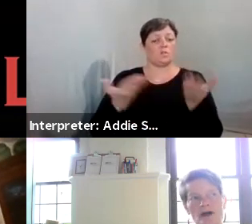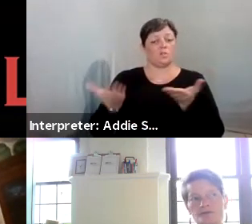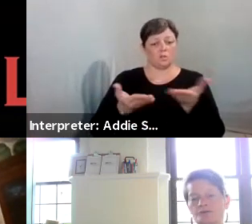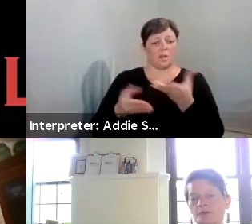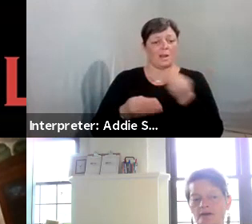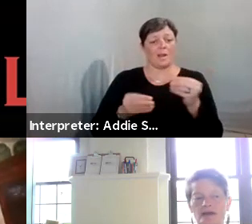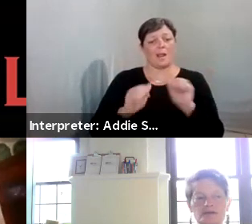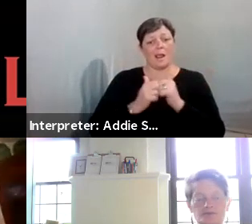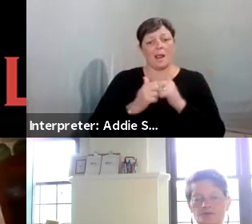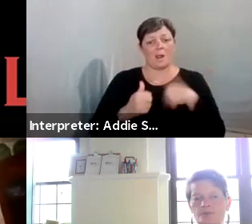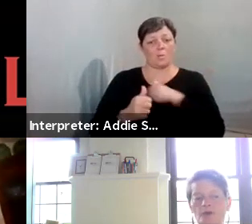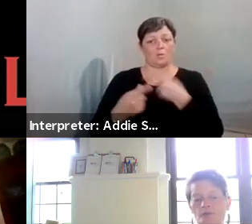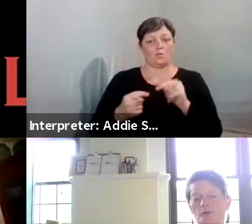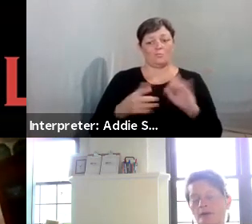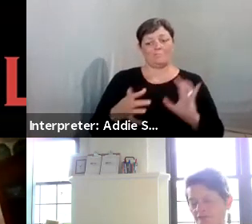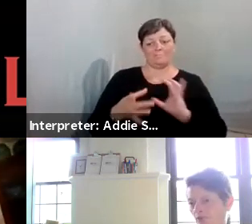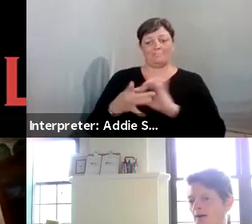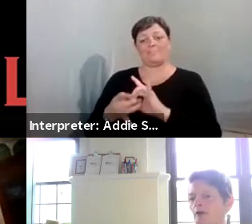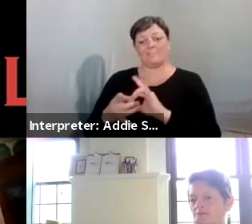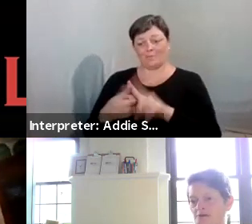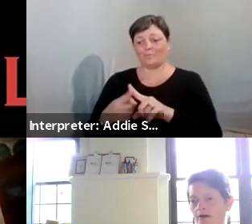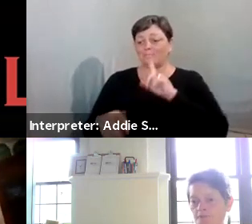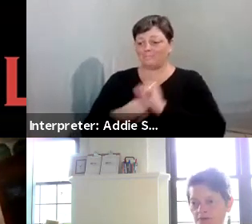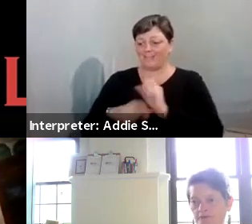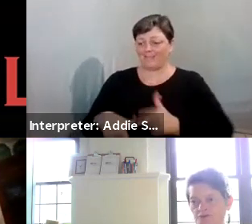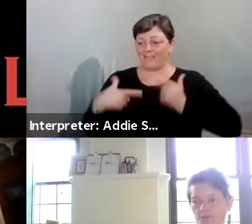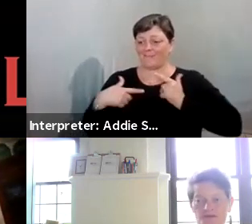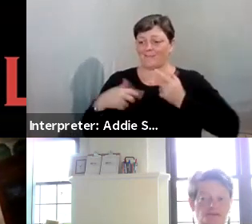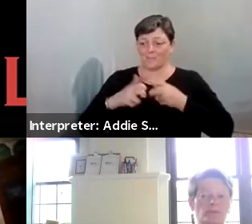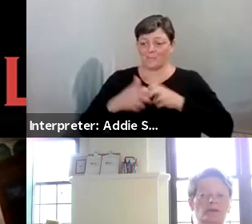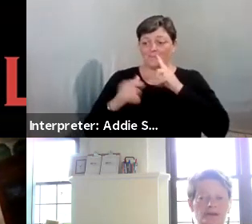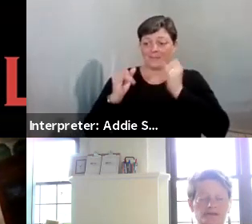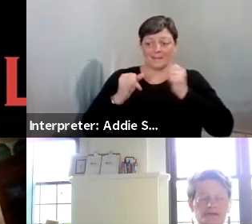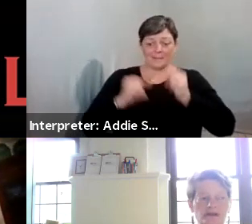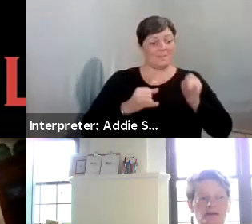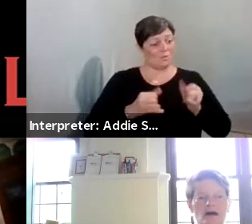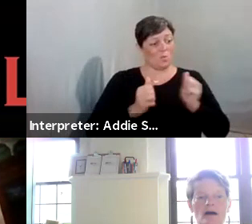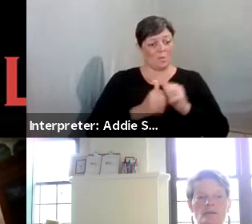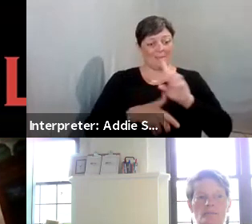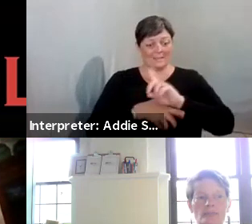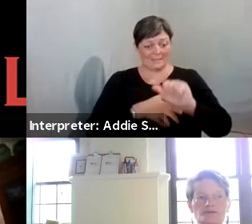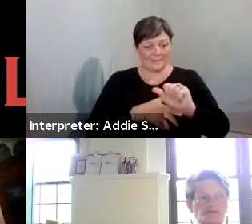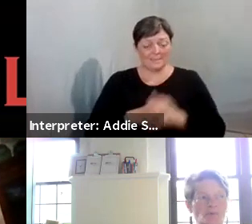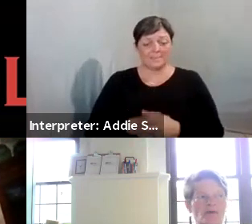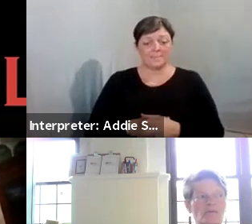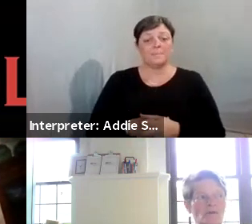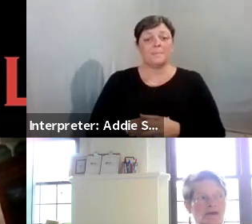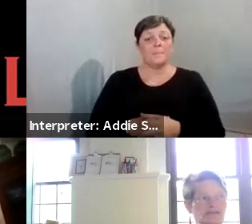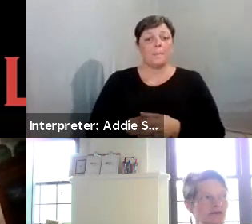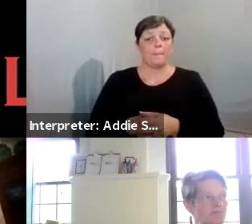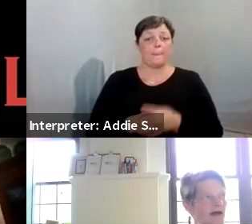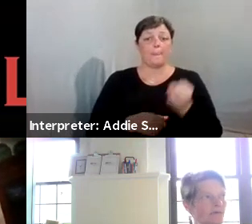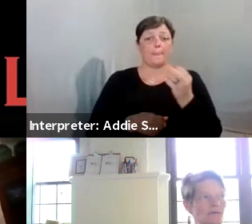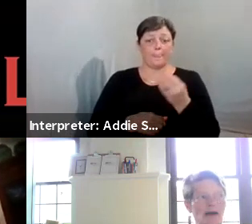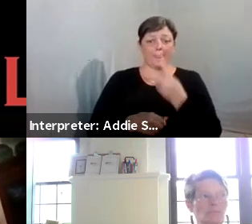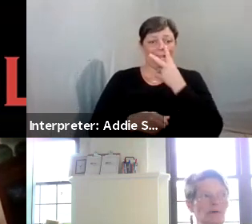we try to connect it to the real life problems of individuals with disabilities So that when they